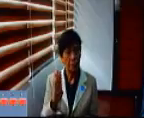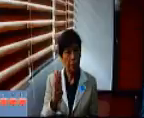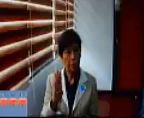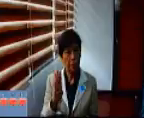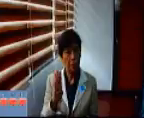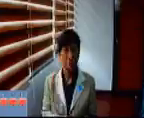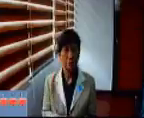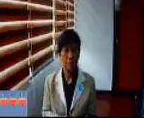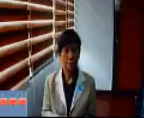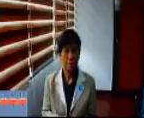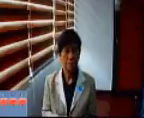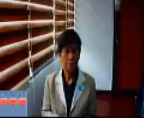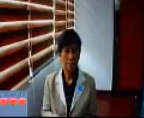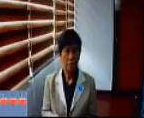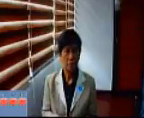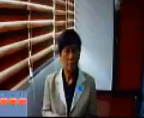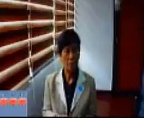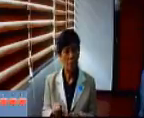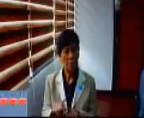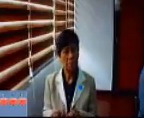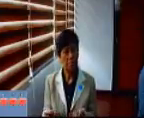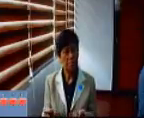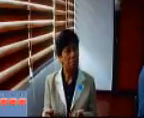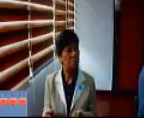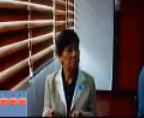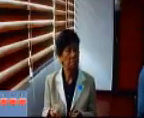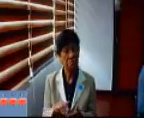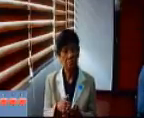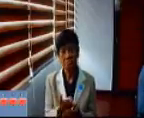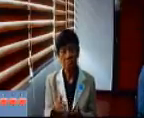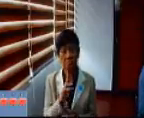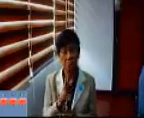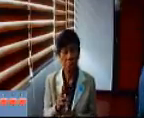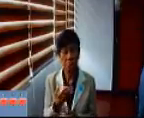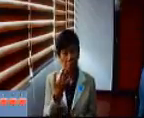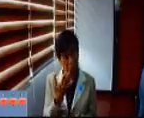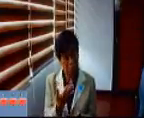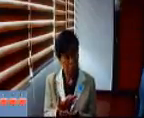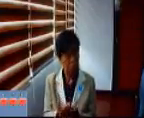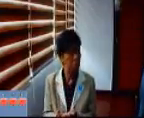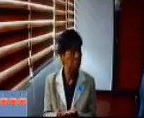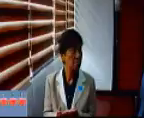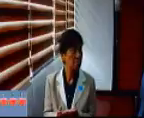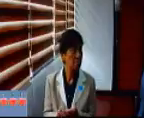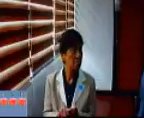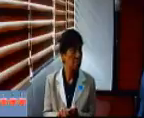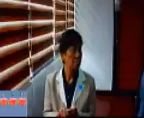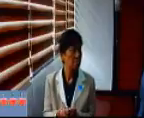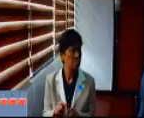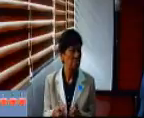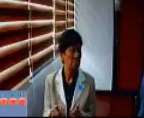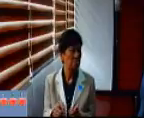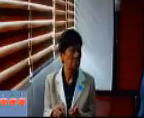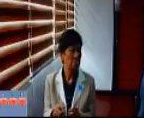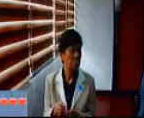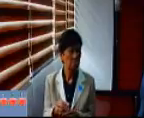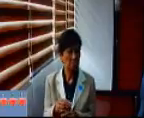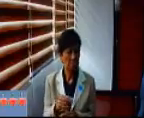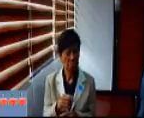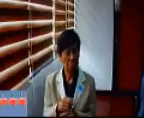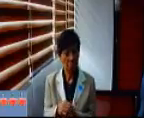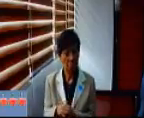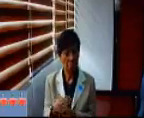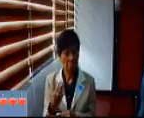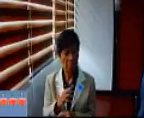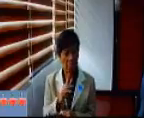Okay. Unfortunately, those are all good and great, but unfortunately, we are also